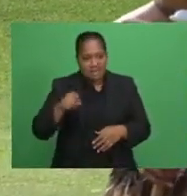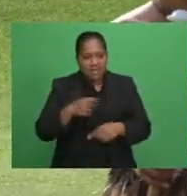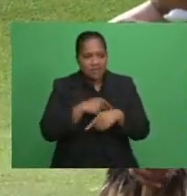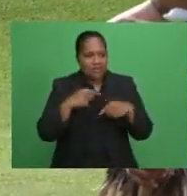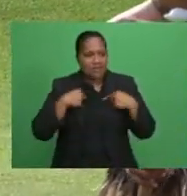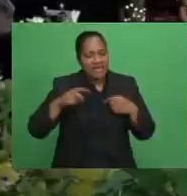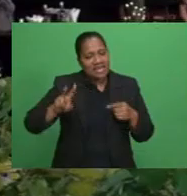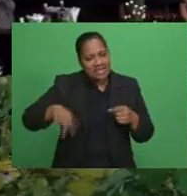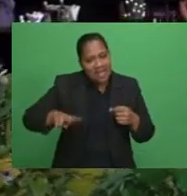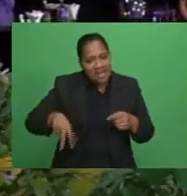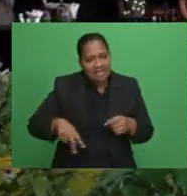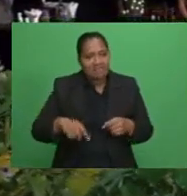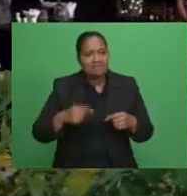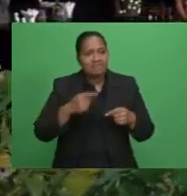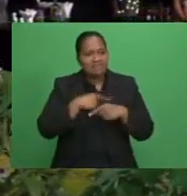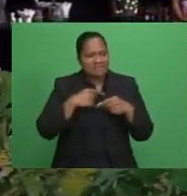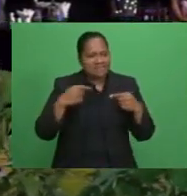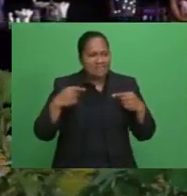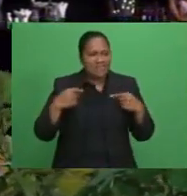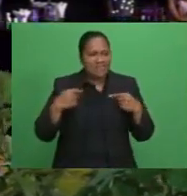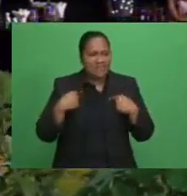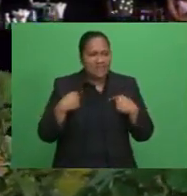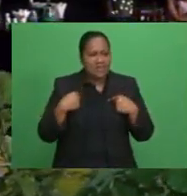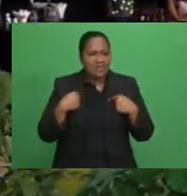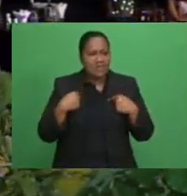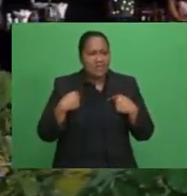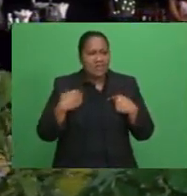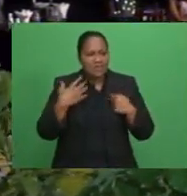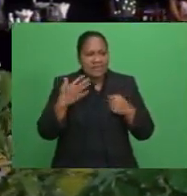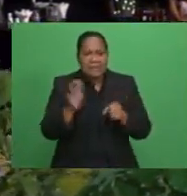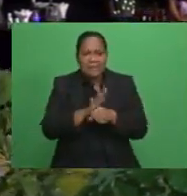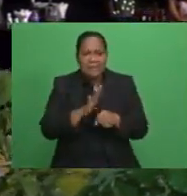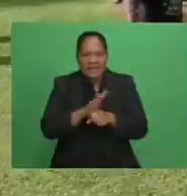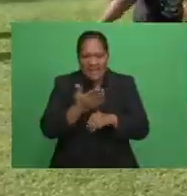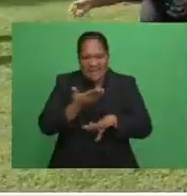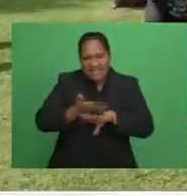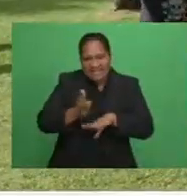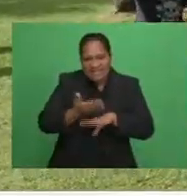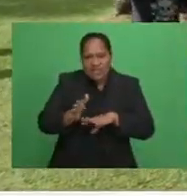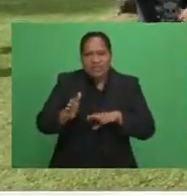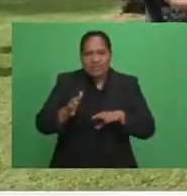we choreograph, we make new pieces. We also teach.